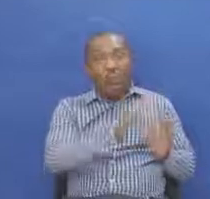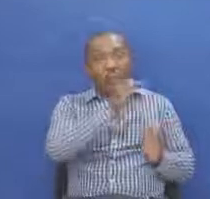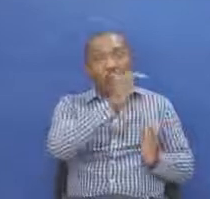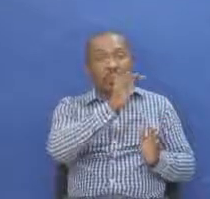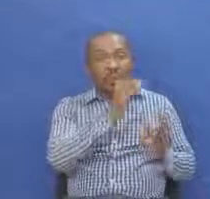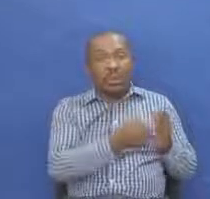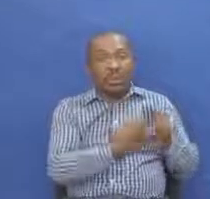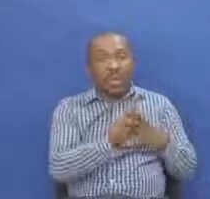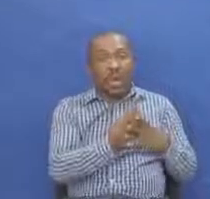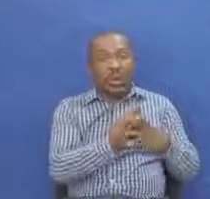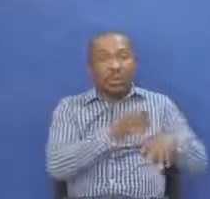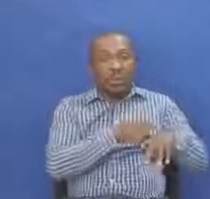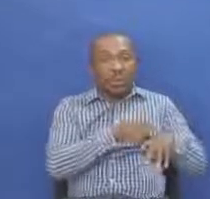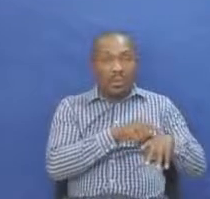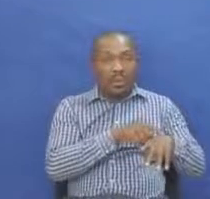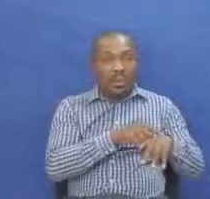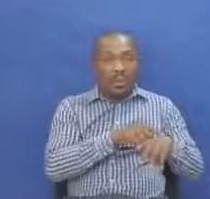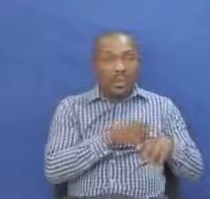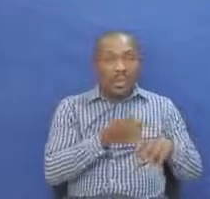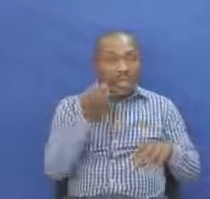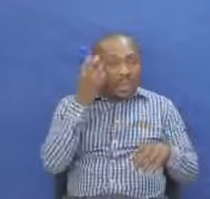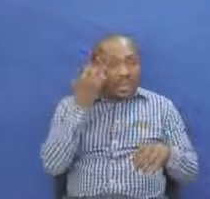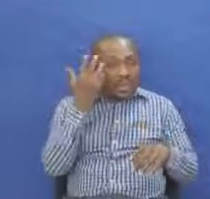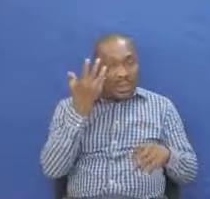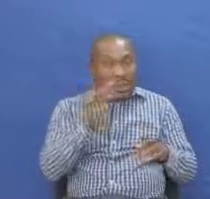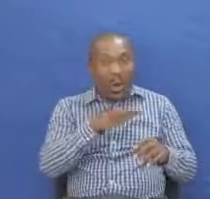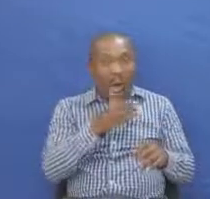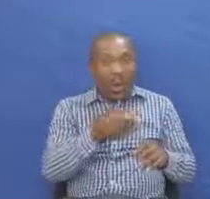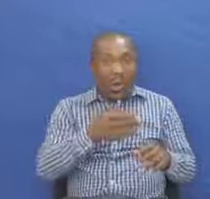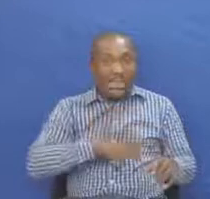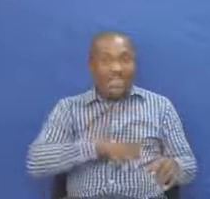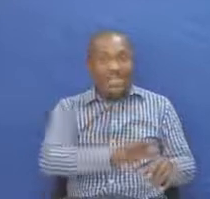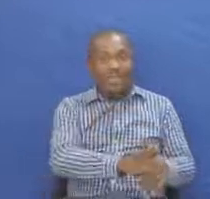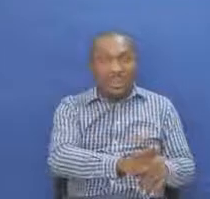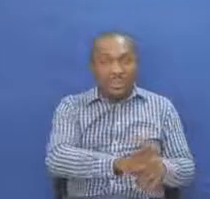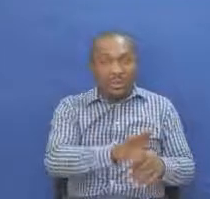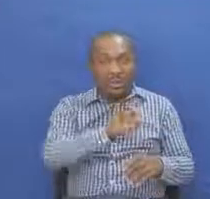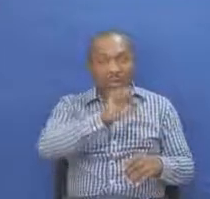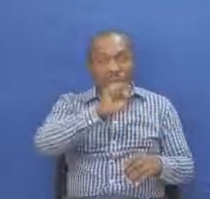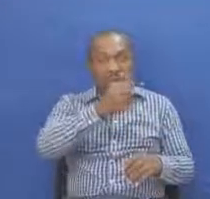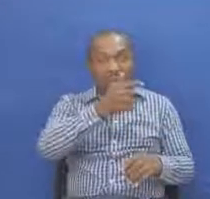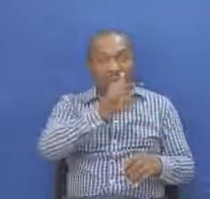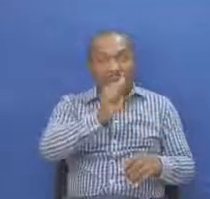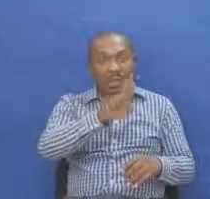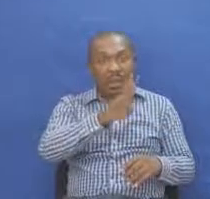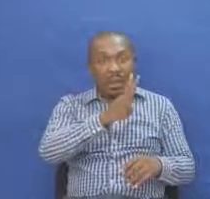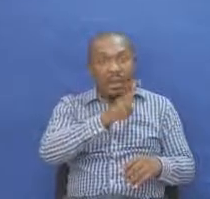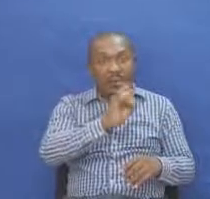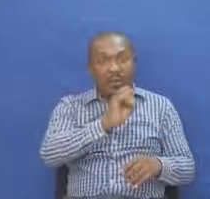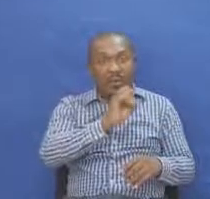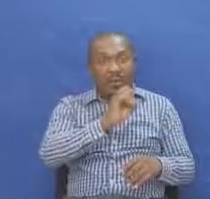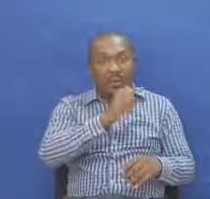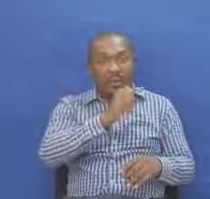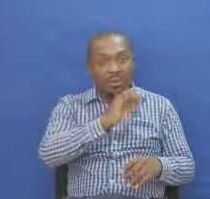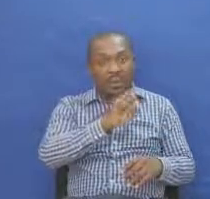during illness or during starvation. So that is negative and positive growth, which a positive growth